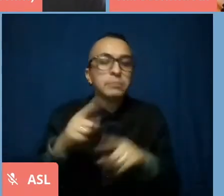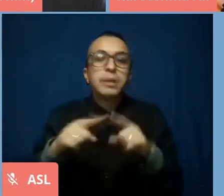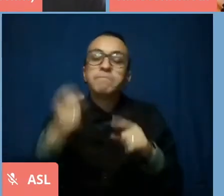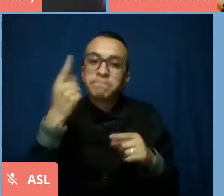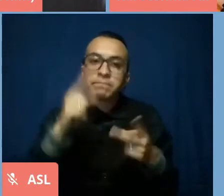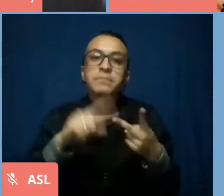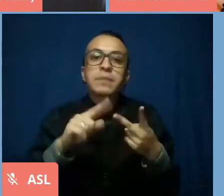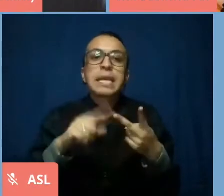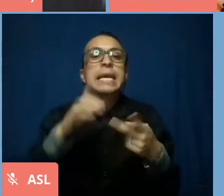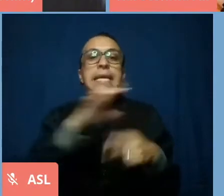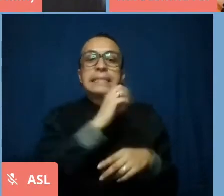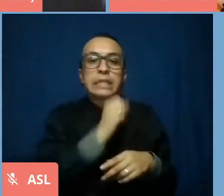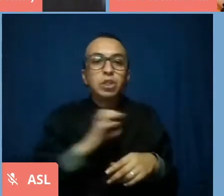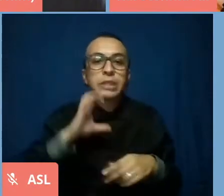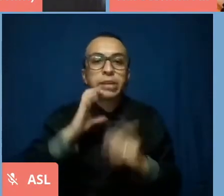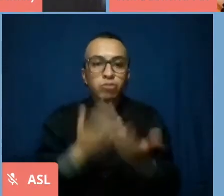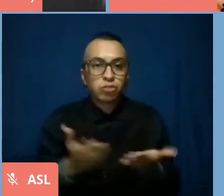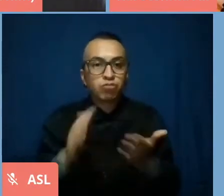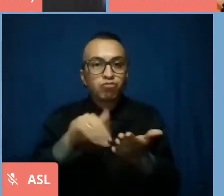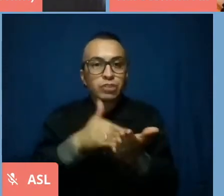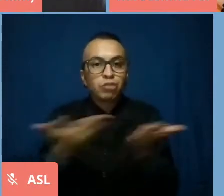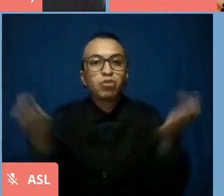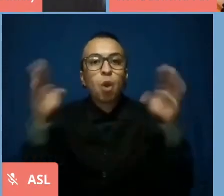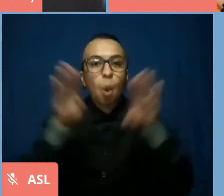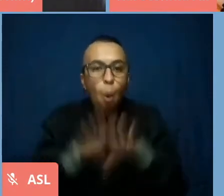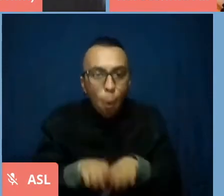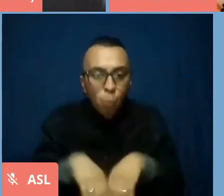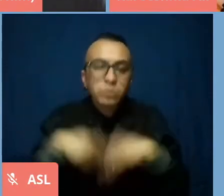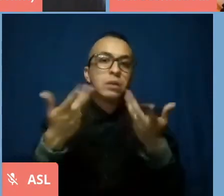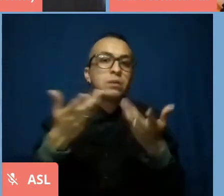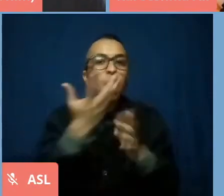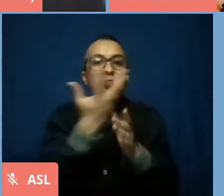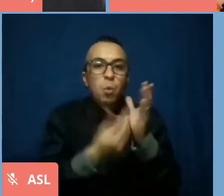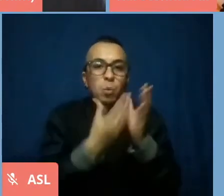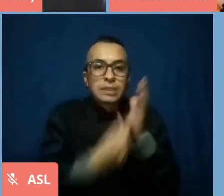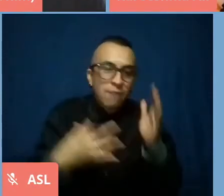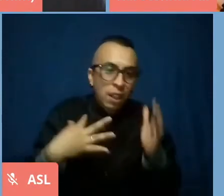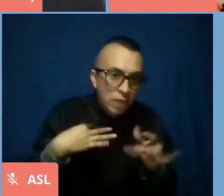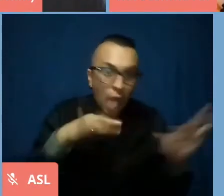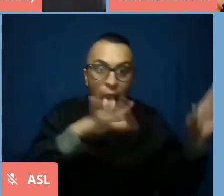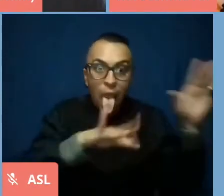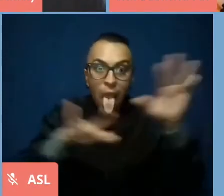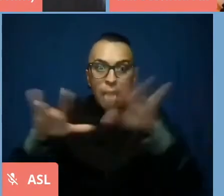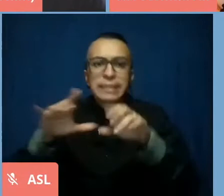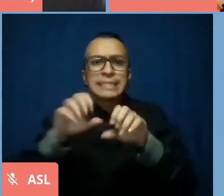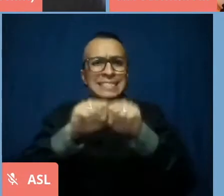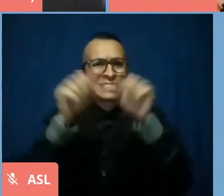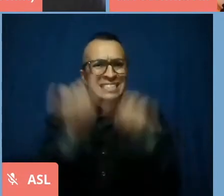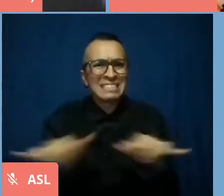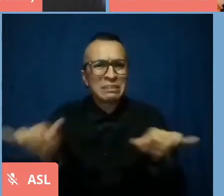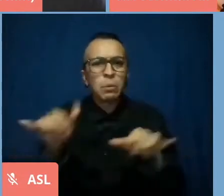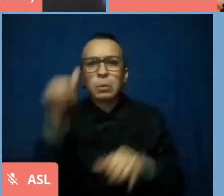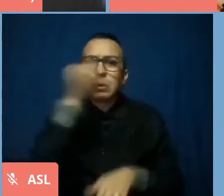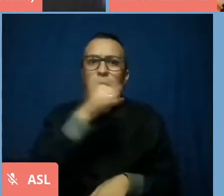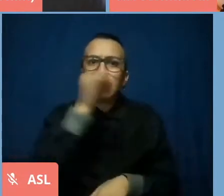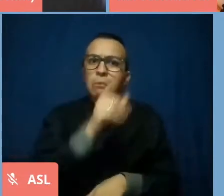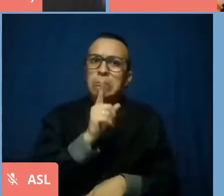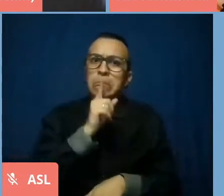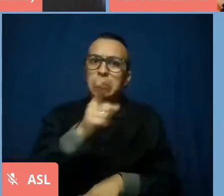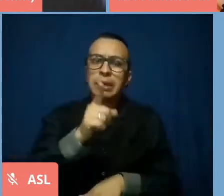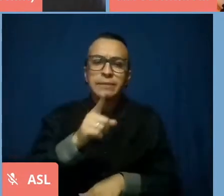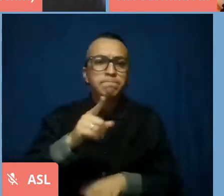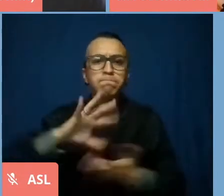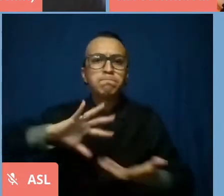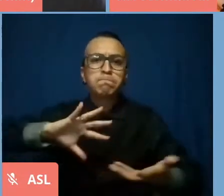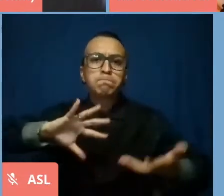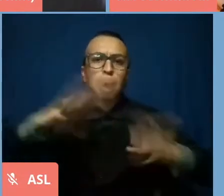centers closing, meal routes, losing volunteers. Just our system has really been given the ultimate stress